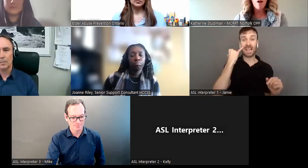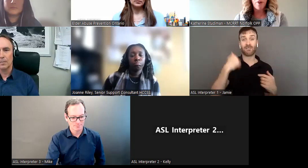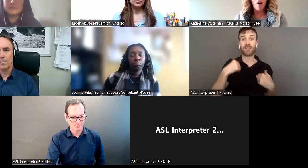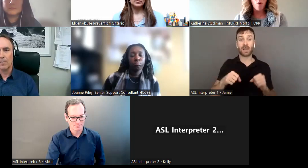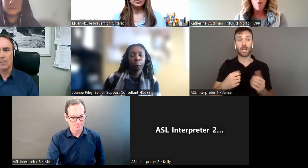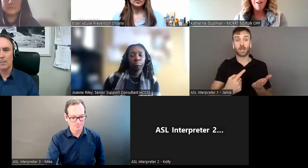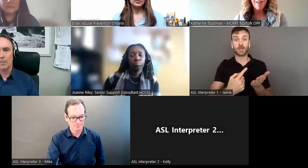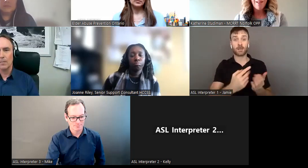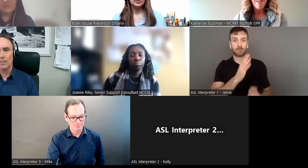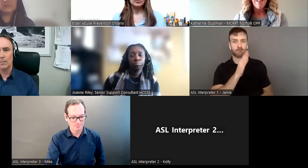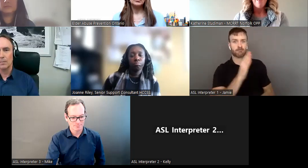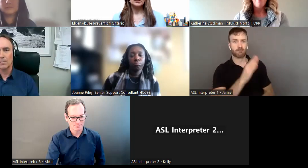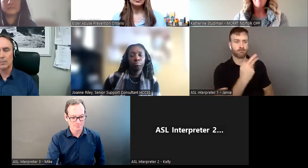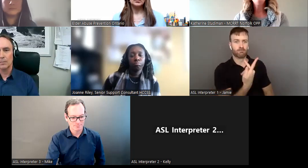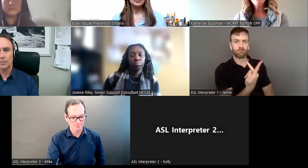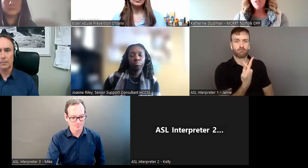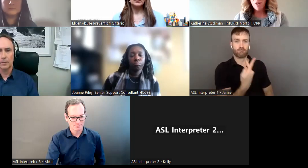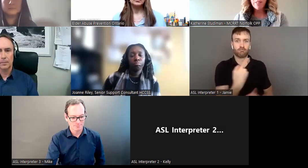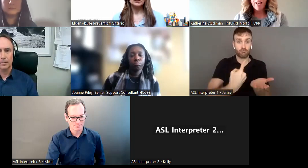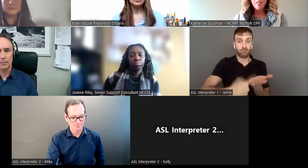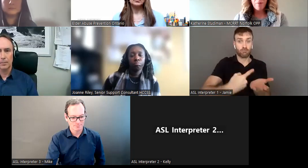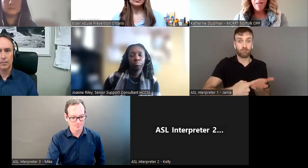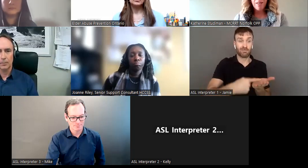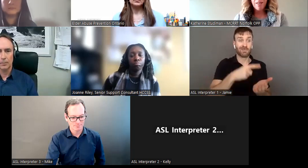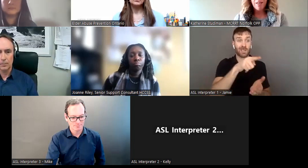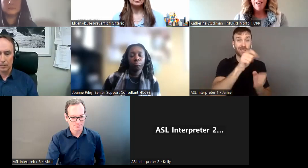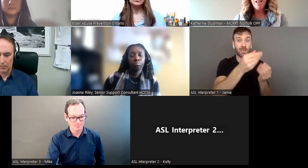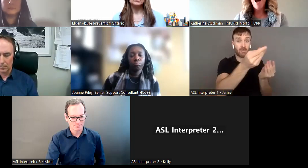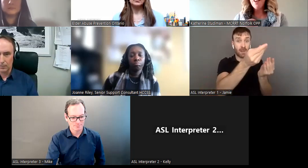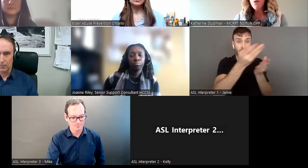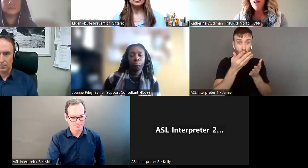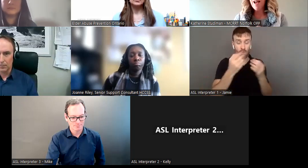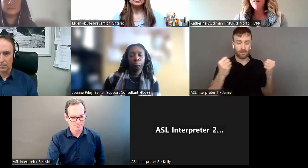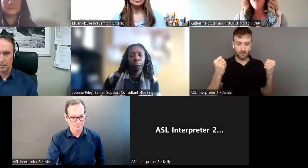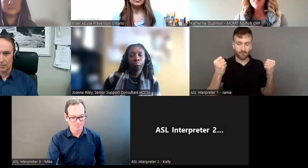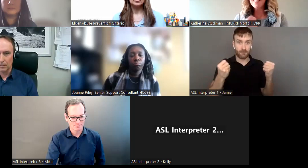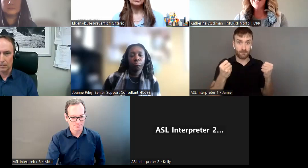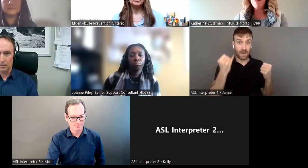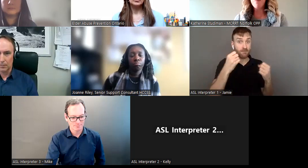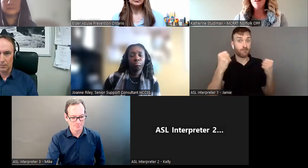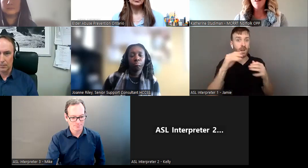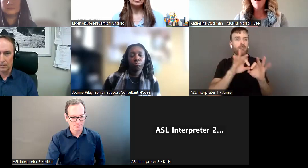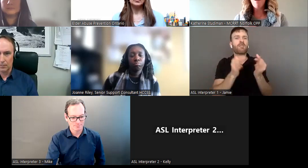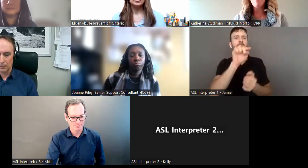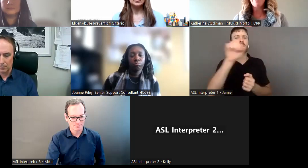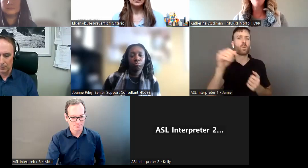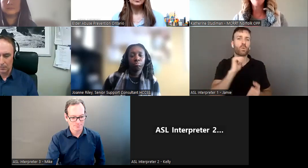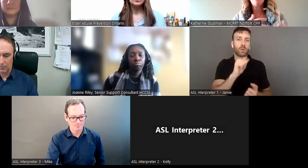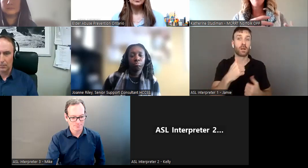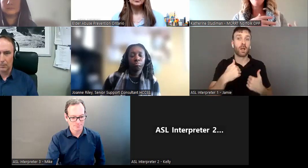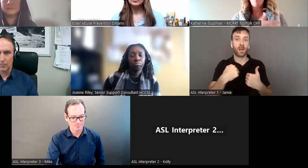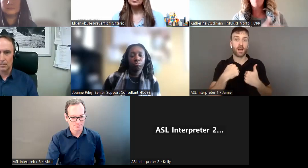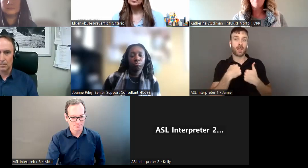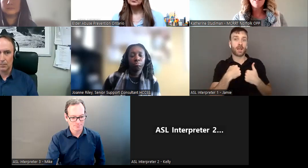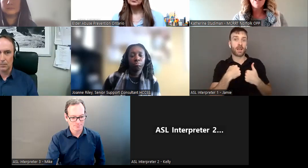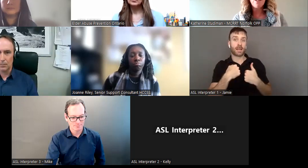individual on their own, they can disclose that to me. And I don't have the same obligation